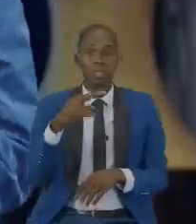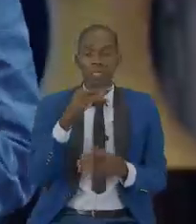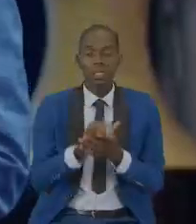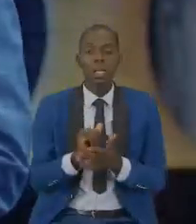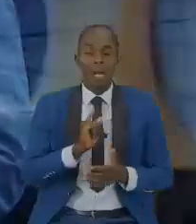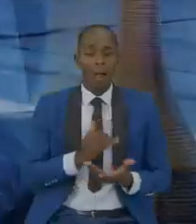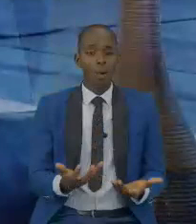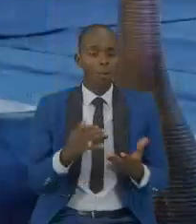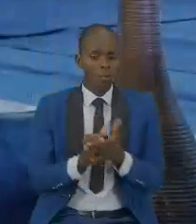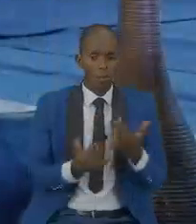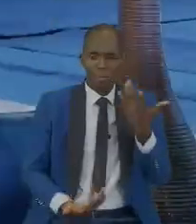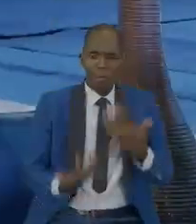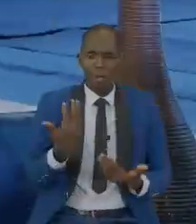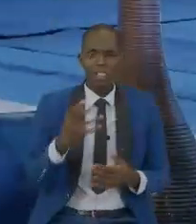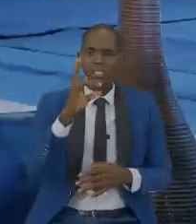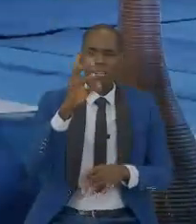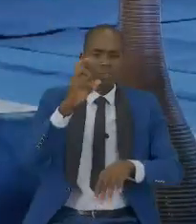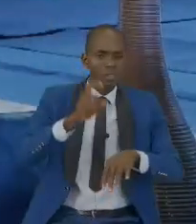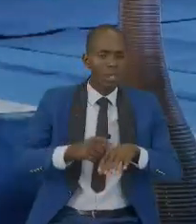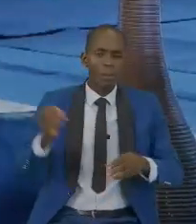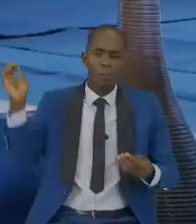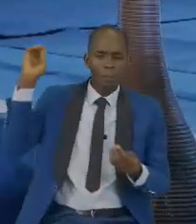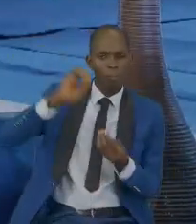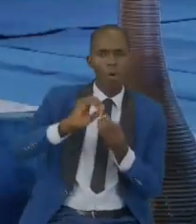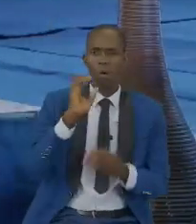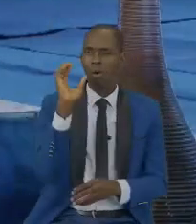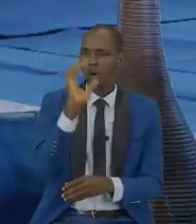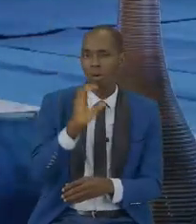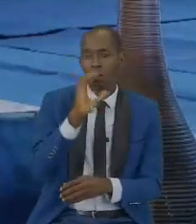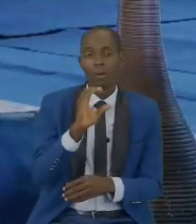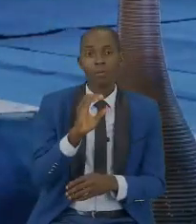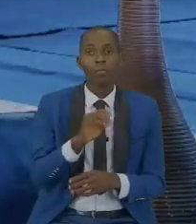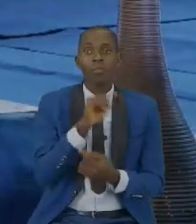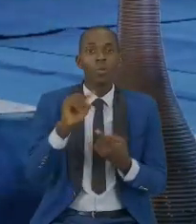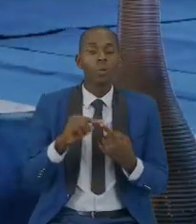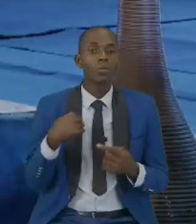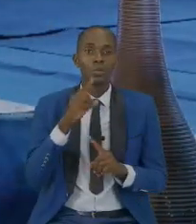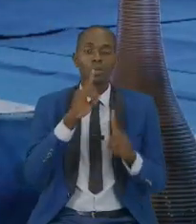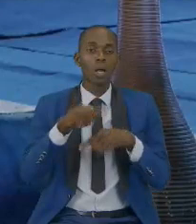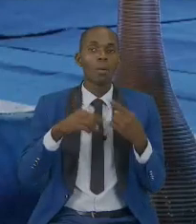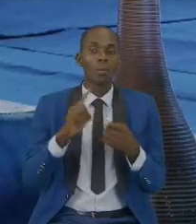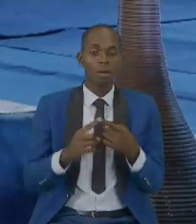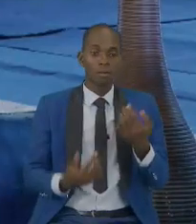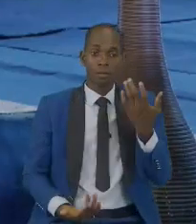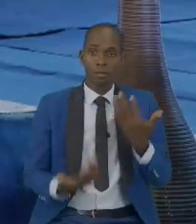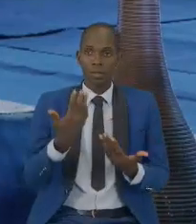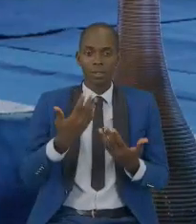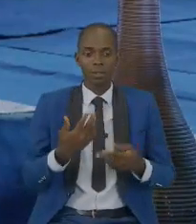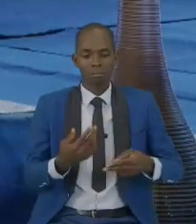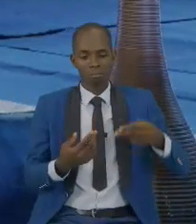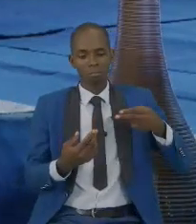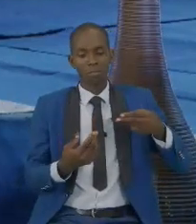7 times more. And so you understand, when we're talking about furnace, furnace higher, furnace